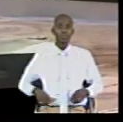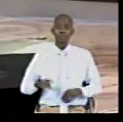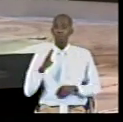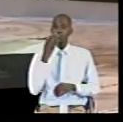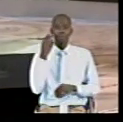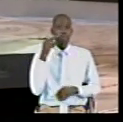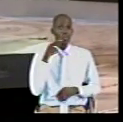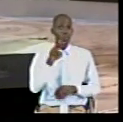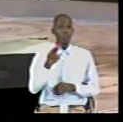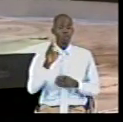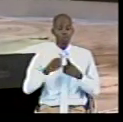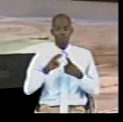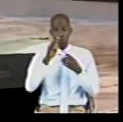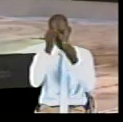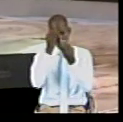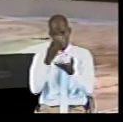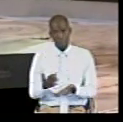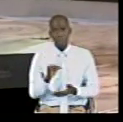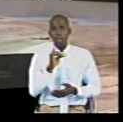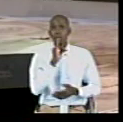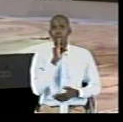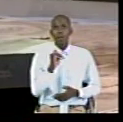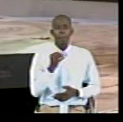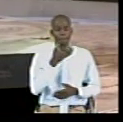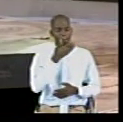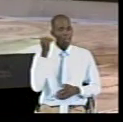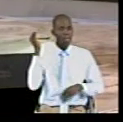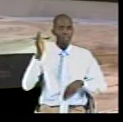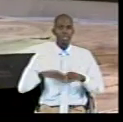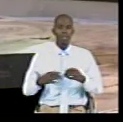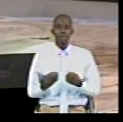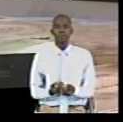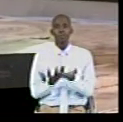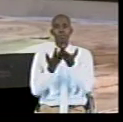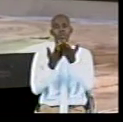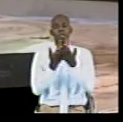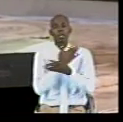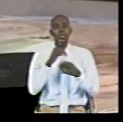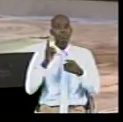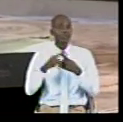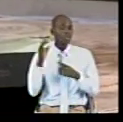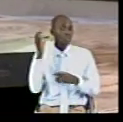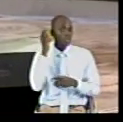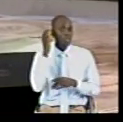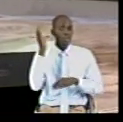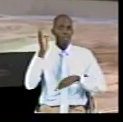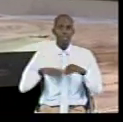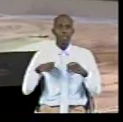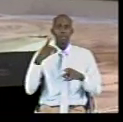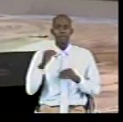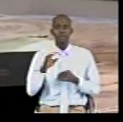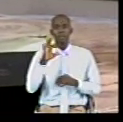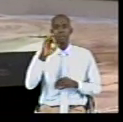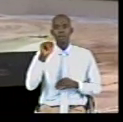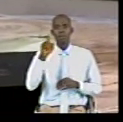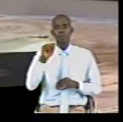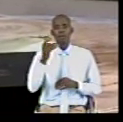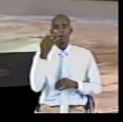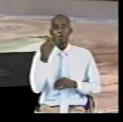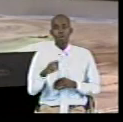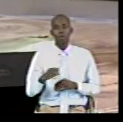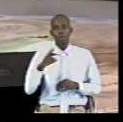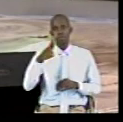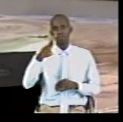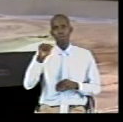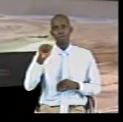to obey is better than sacrifice, and to hearken than the fat of rams." Look at